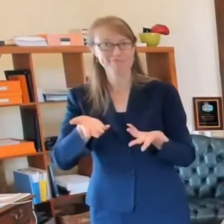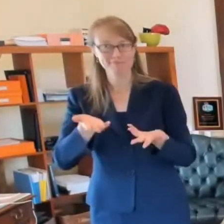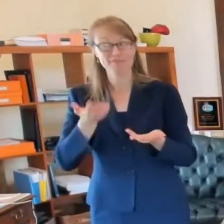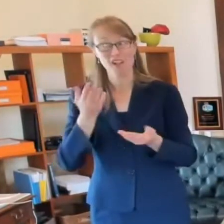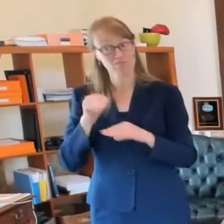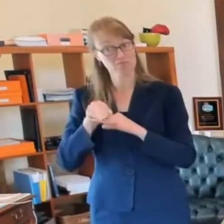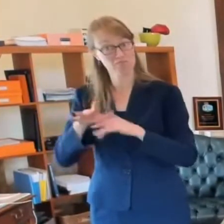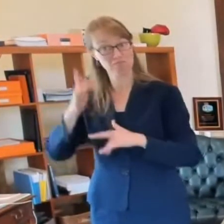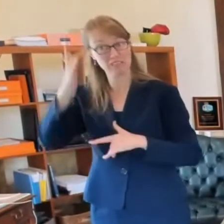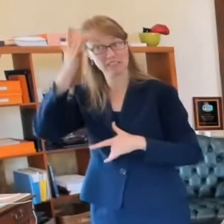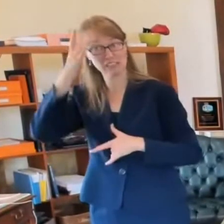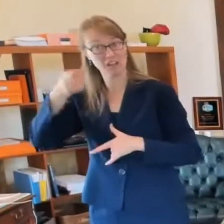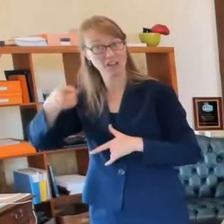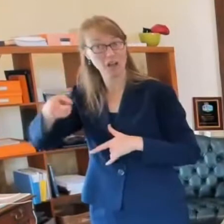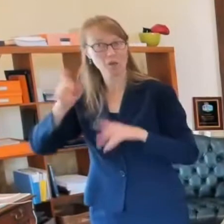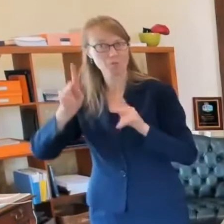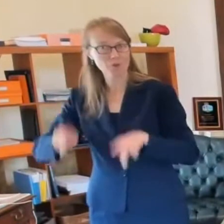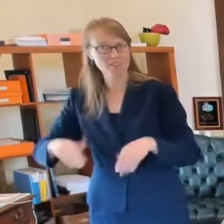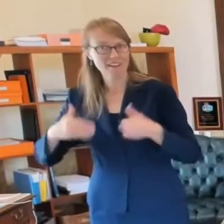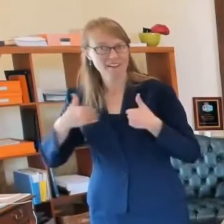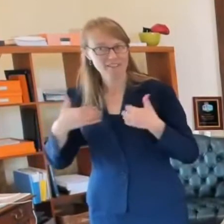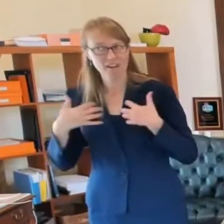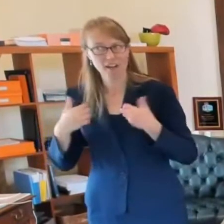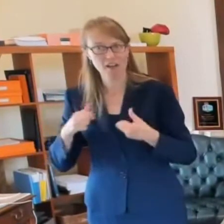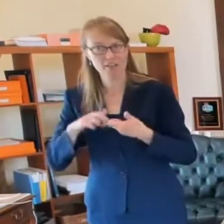health conditions or may be older and therefore